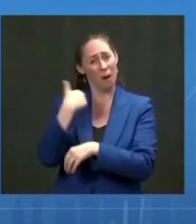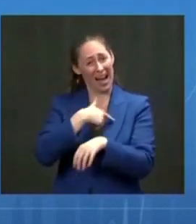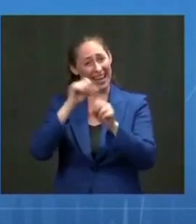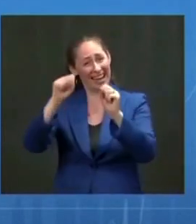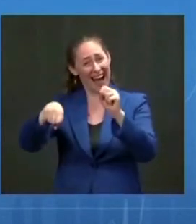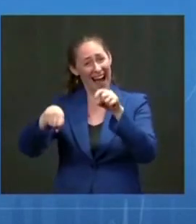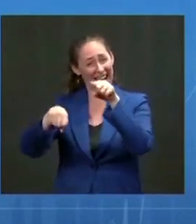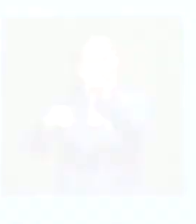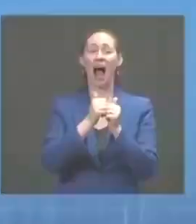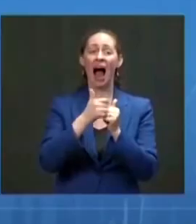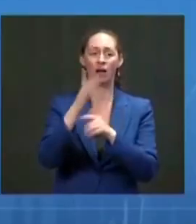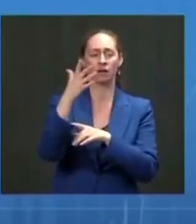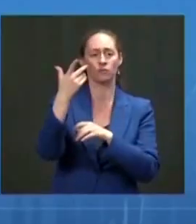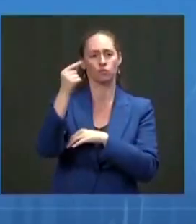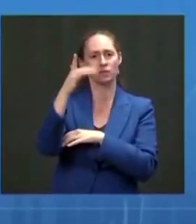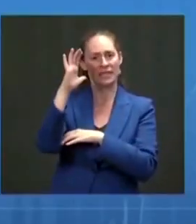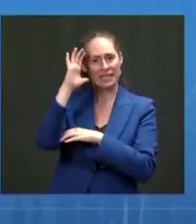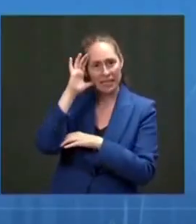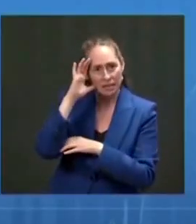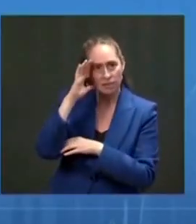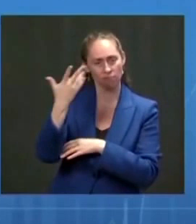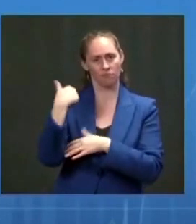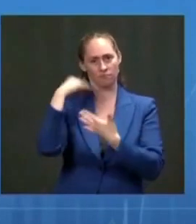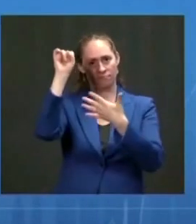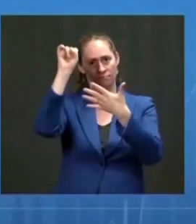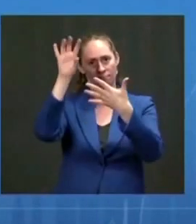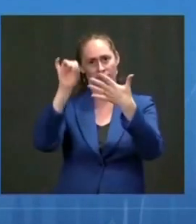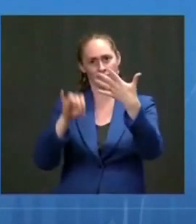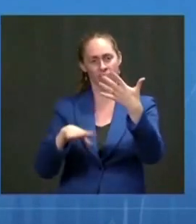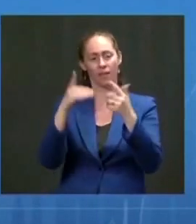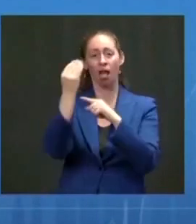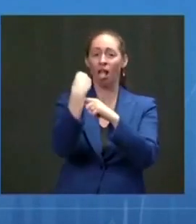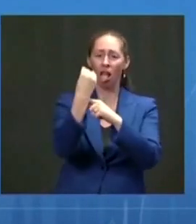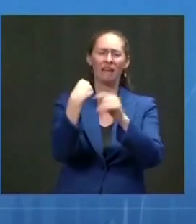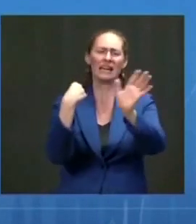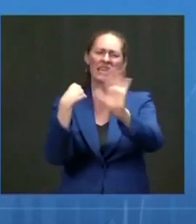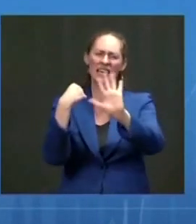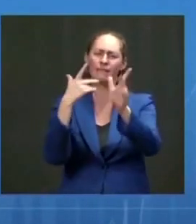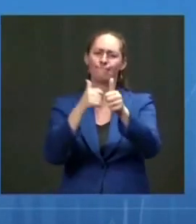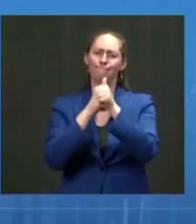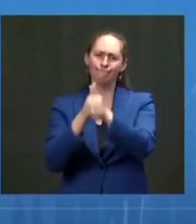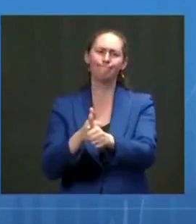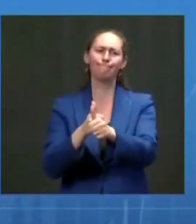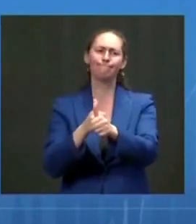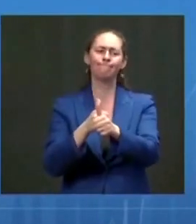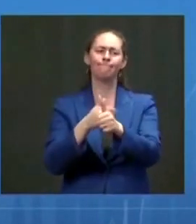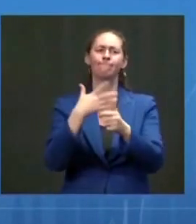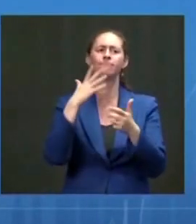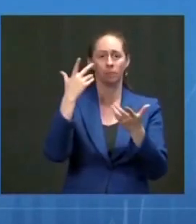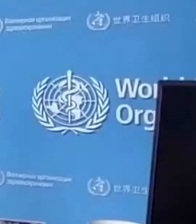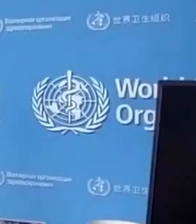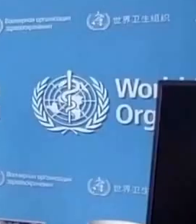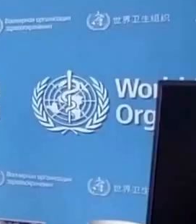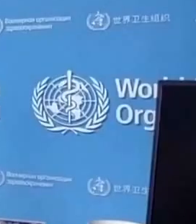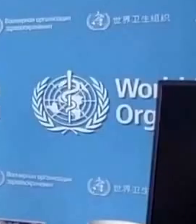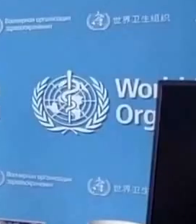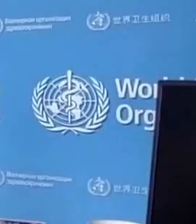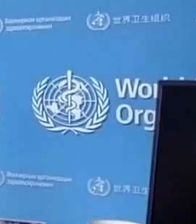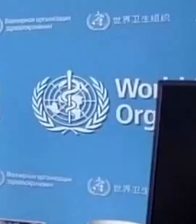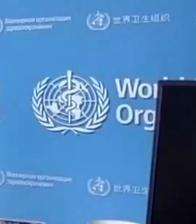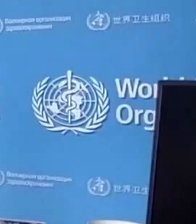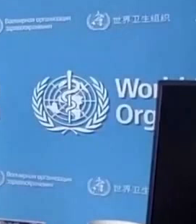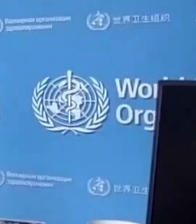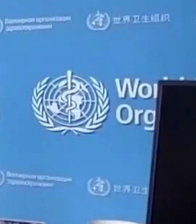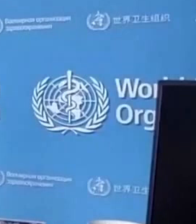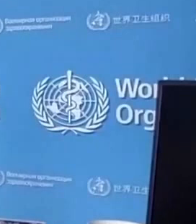among ourselves. Get vaccinated and the time frame will be truncated dramatically. Some people feel that